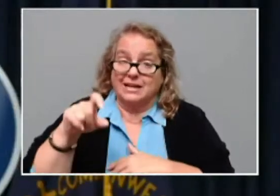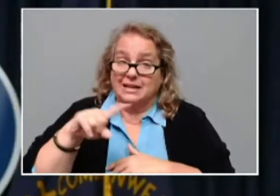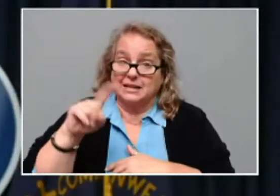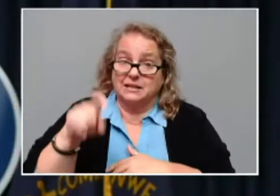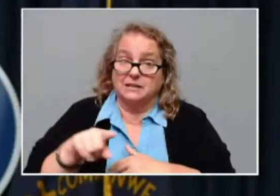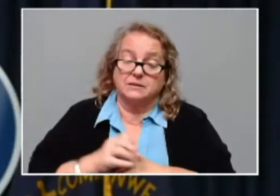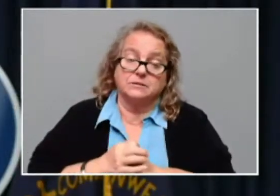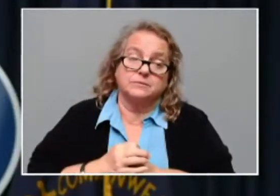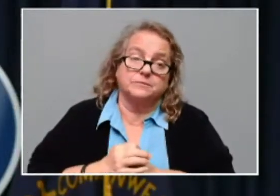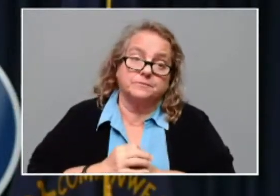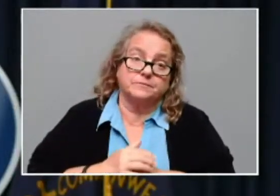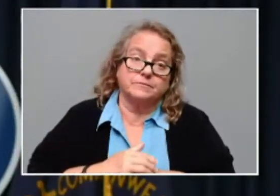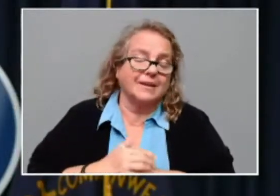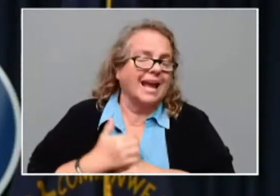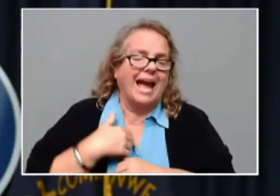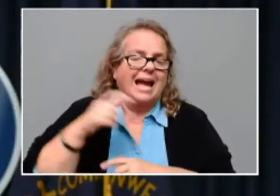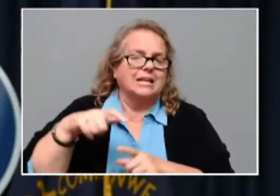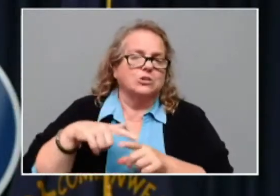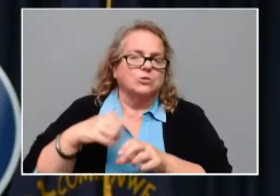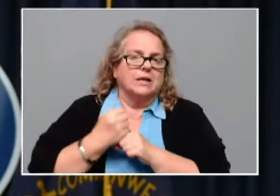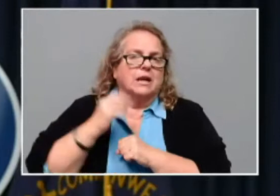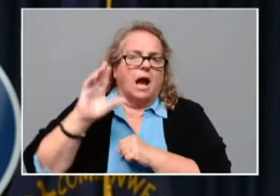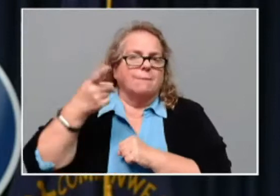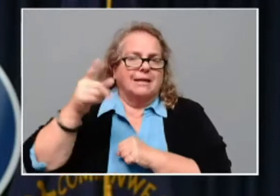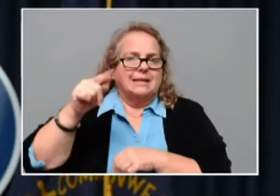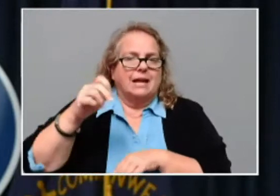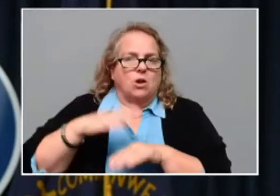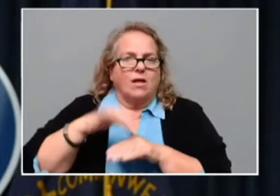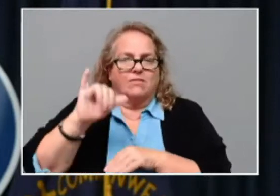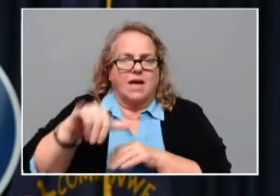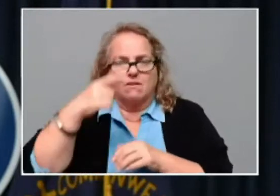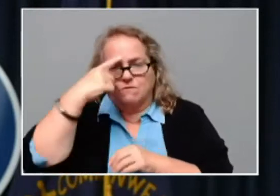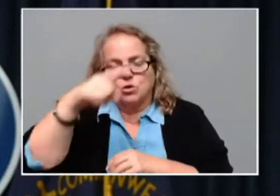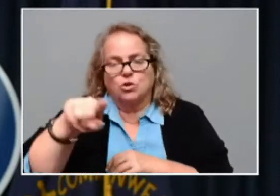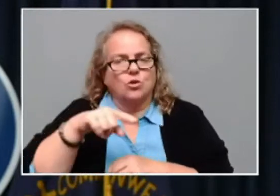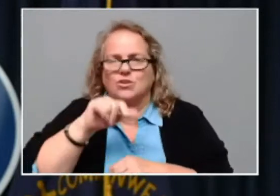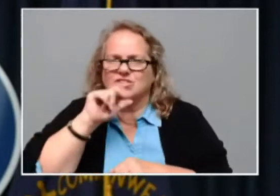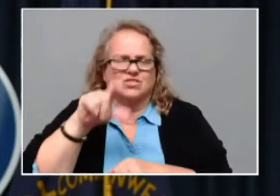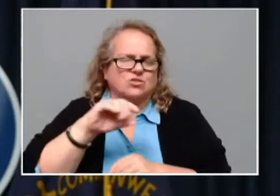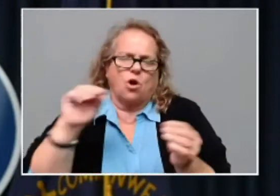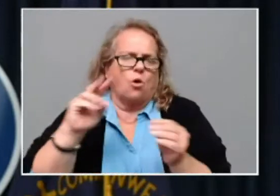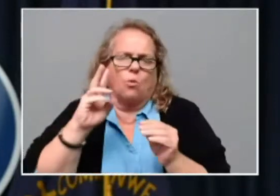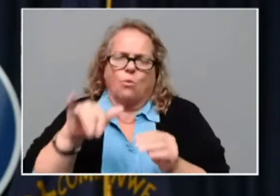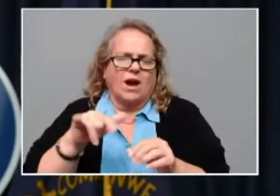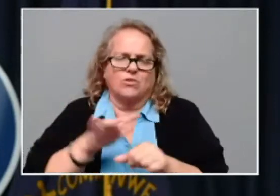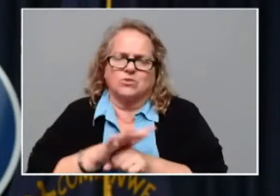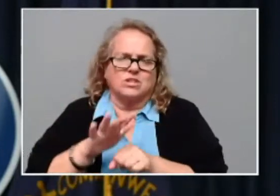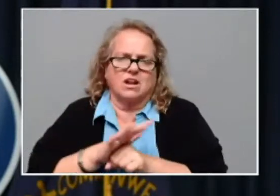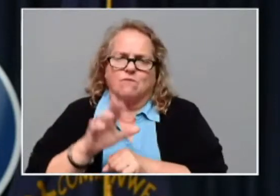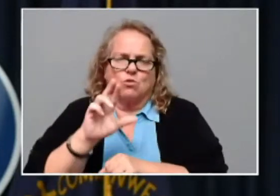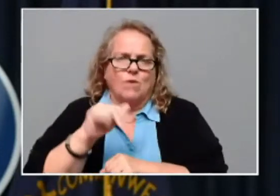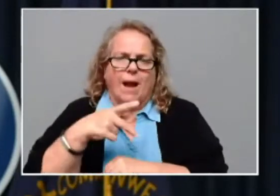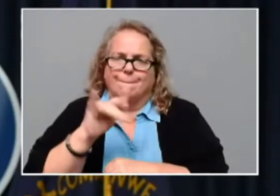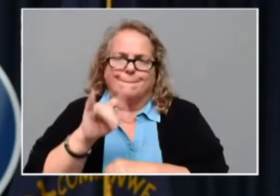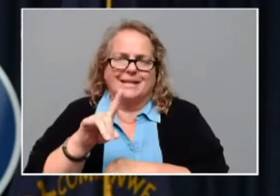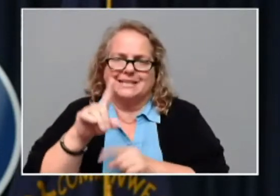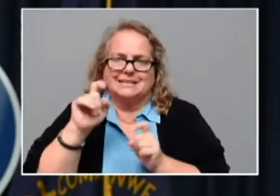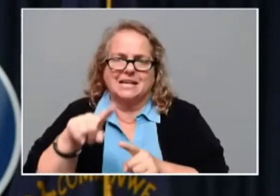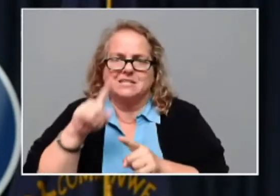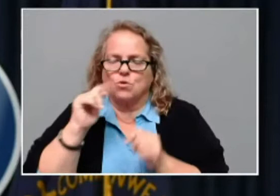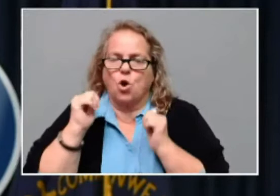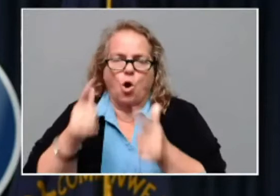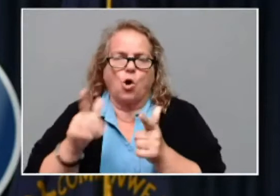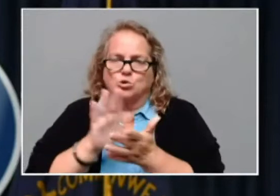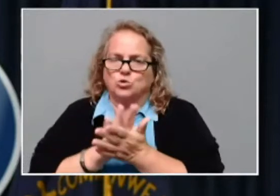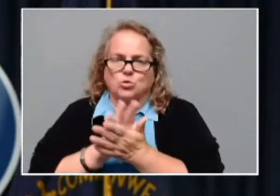an update on that for you. There's no way that there are enough rapid tests for every school system, especially the largest